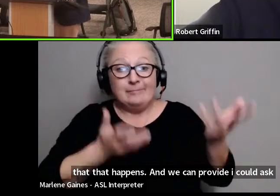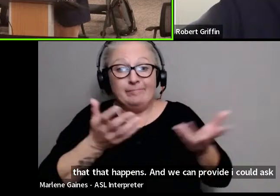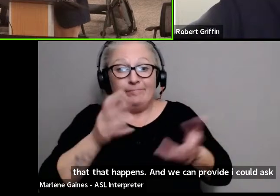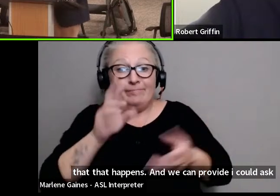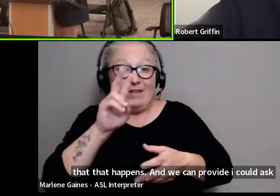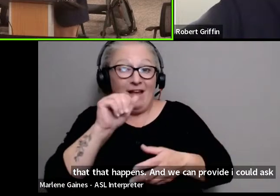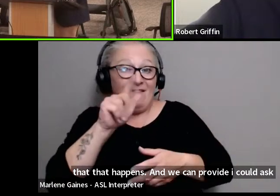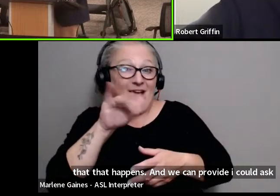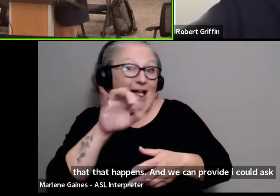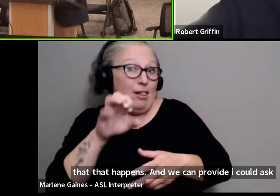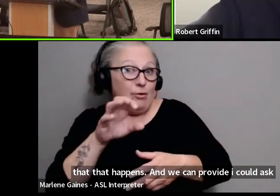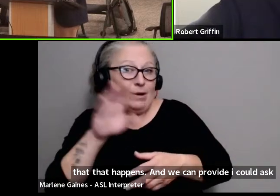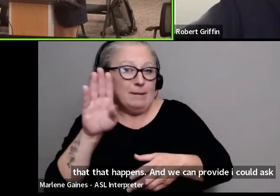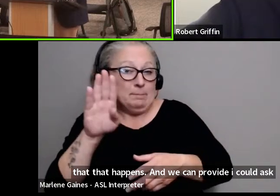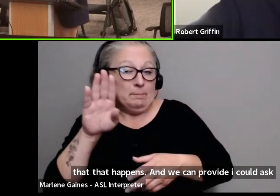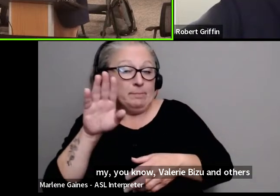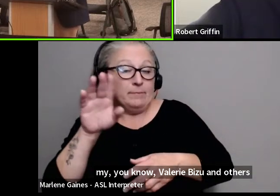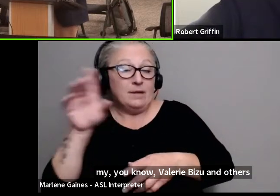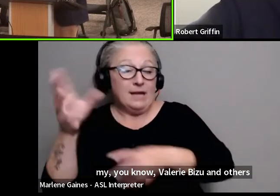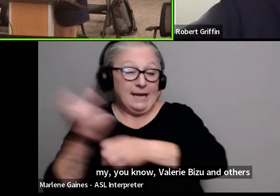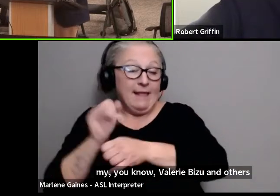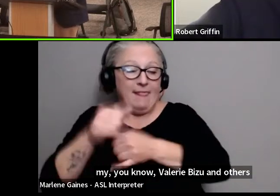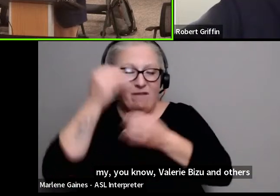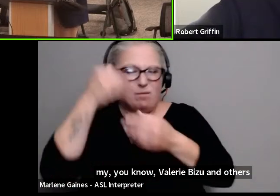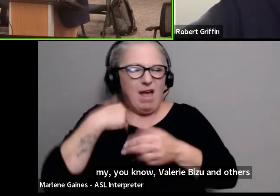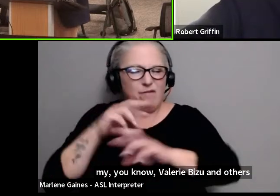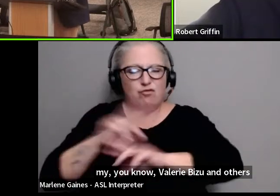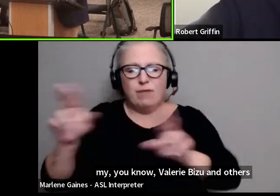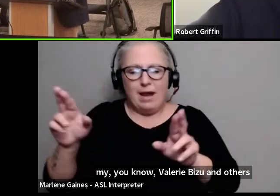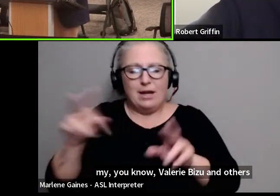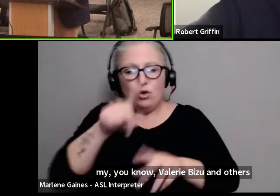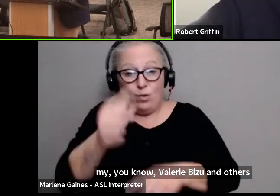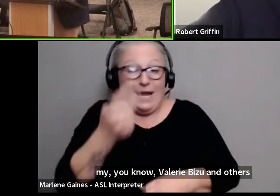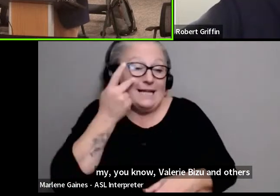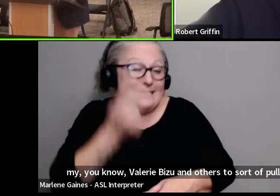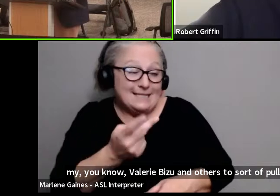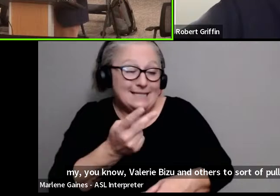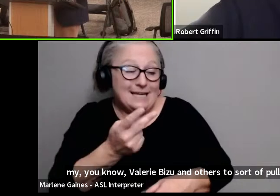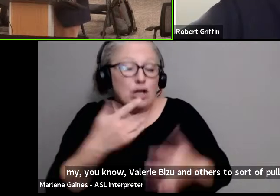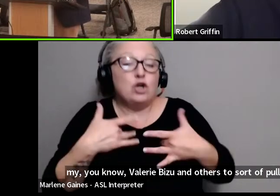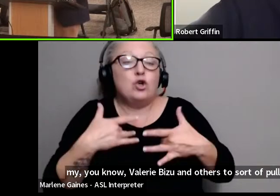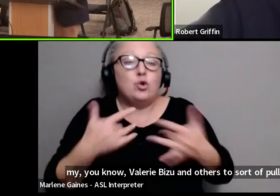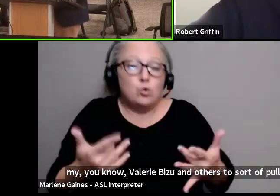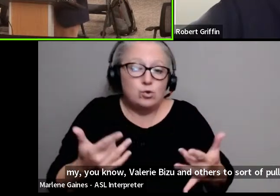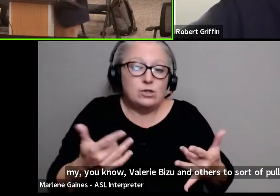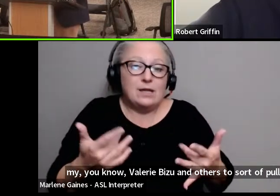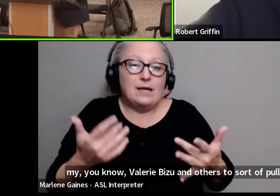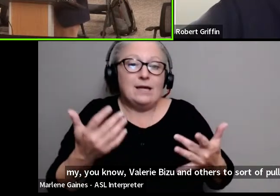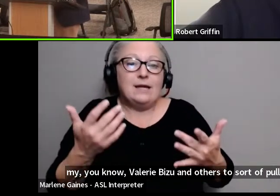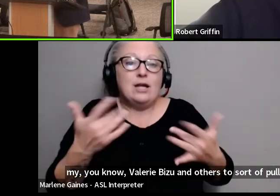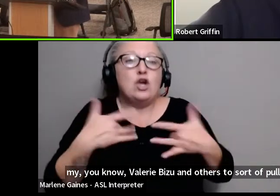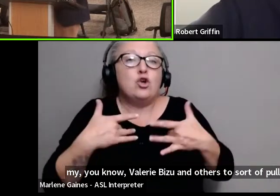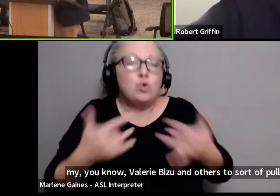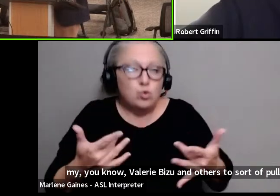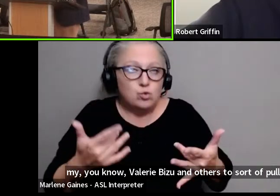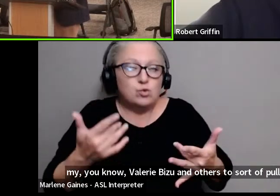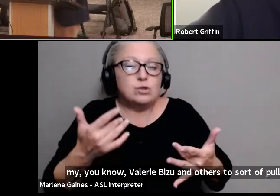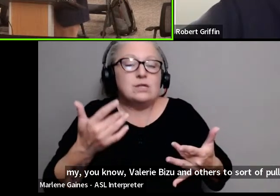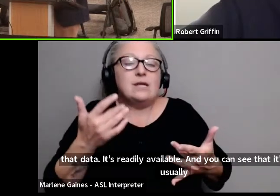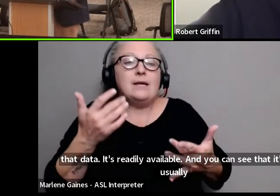Valerie Bizu and others to sort of pull that data. It's readily available. And you could see that it usually